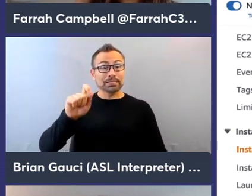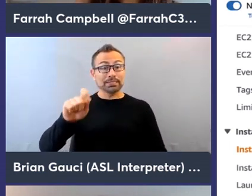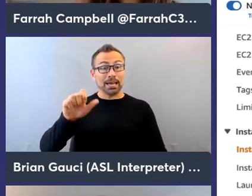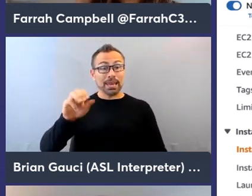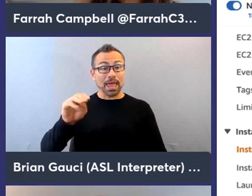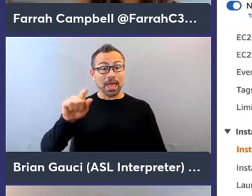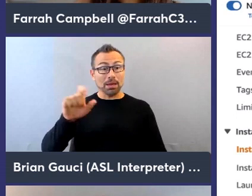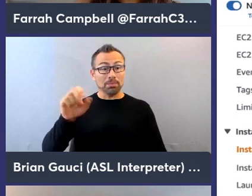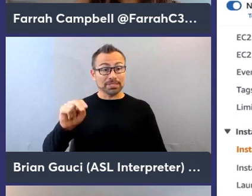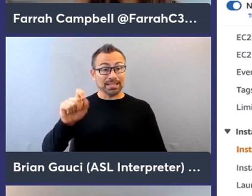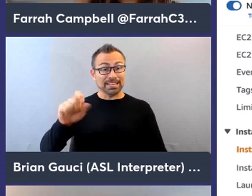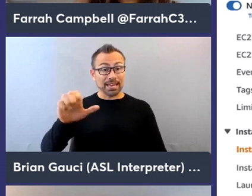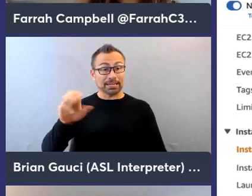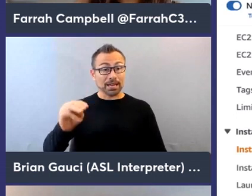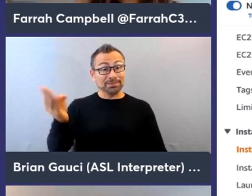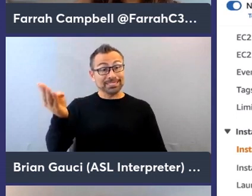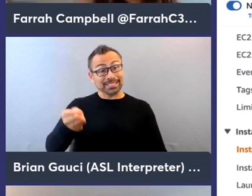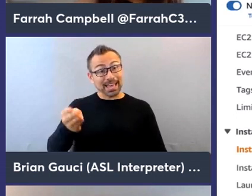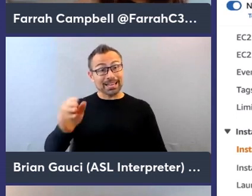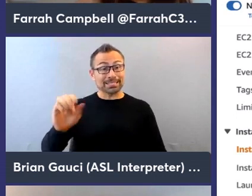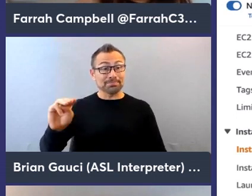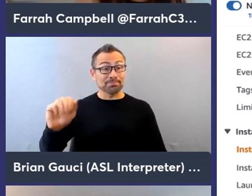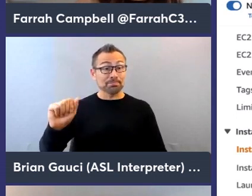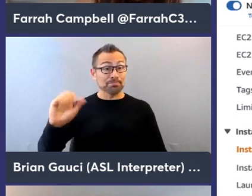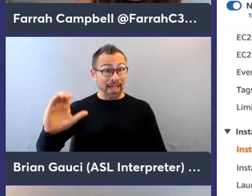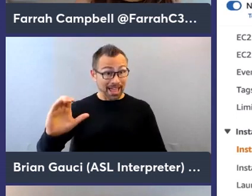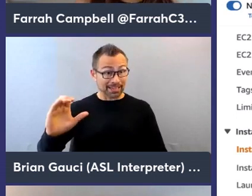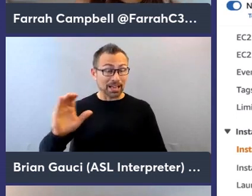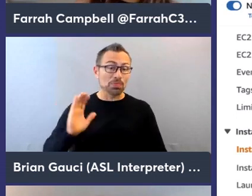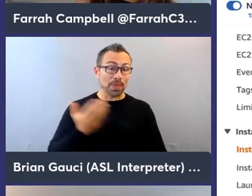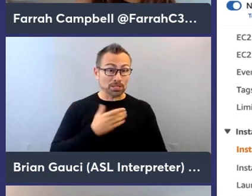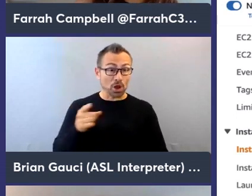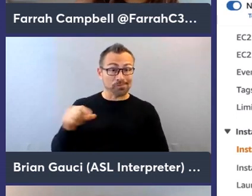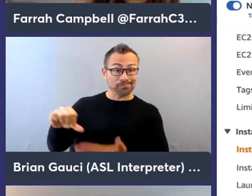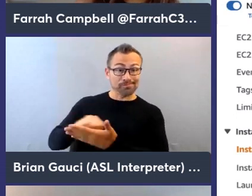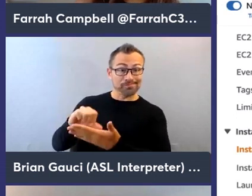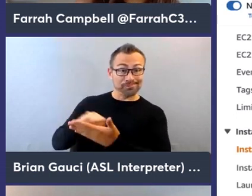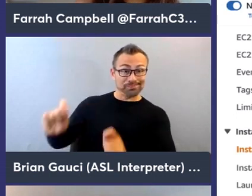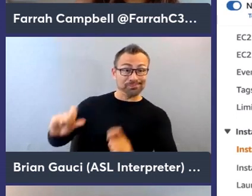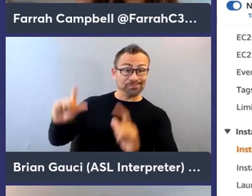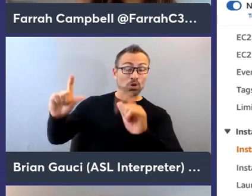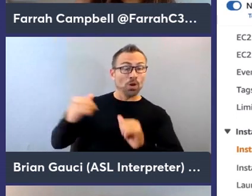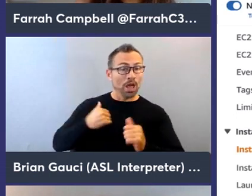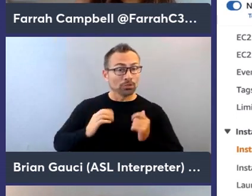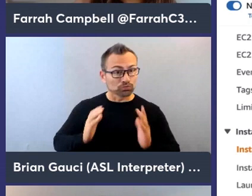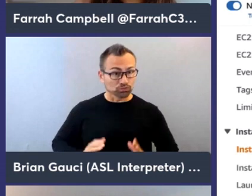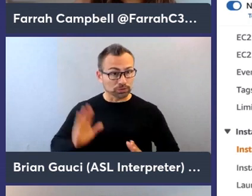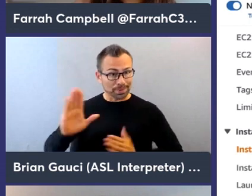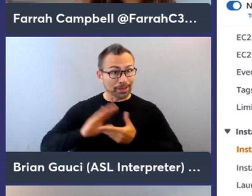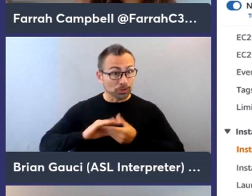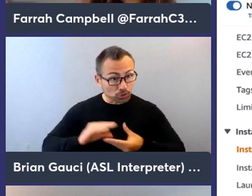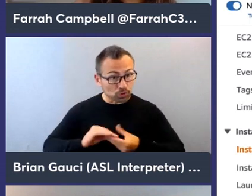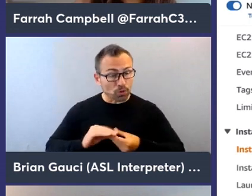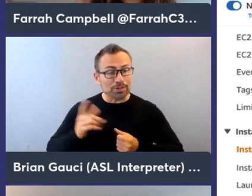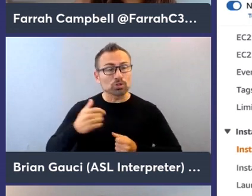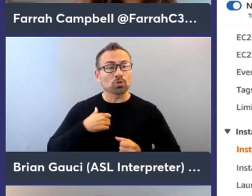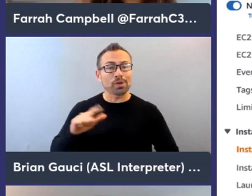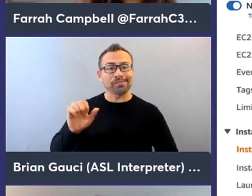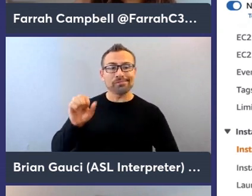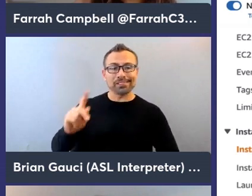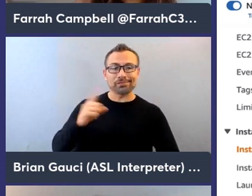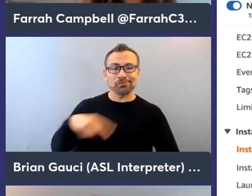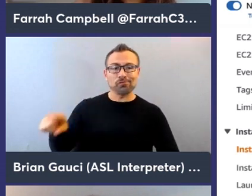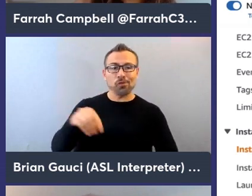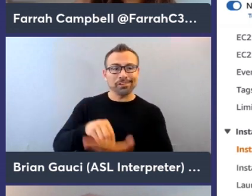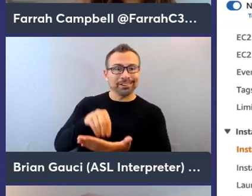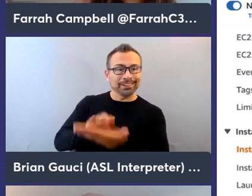aws.amazon.com/Mac. That's our main landing page. We've got customer stories on there. We've got links to the documentation,